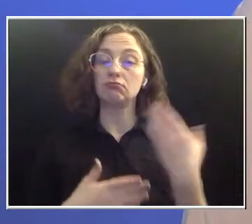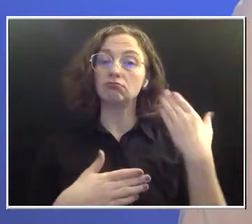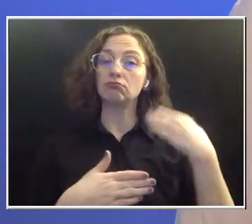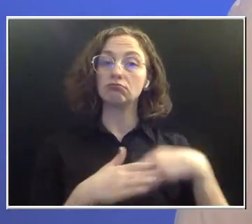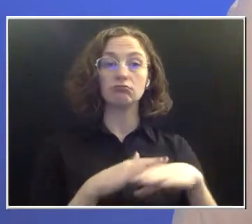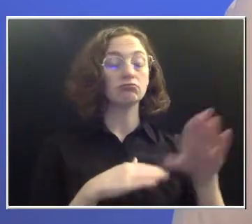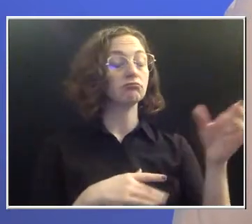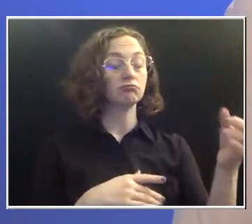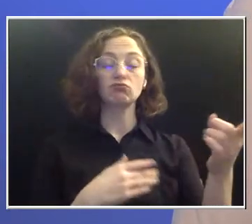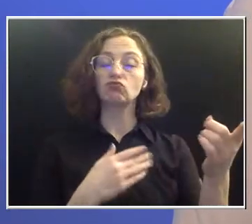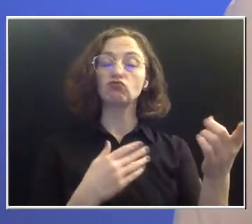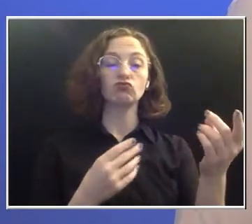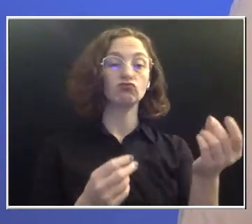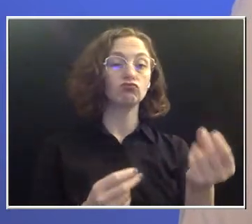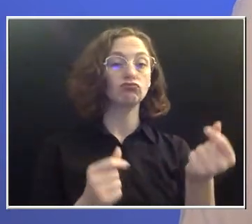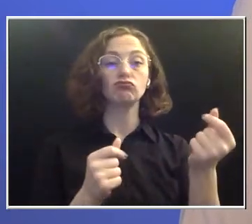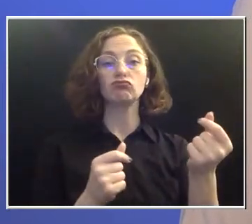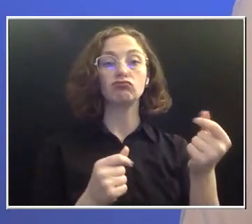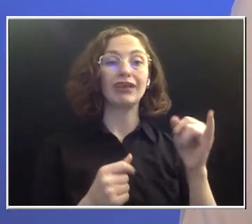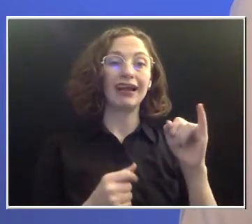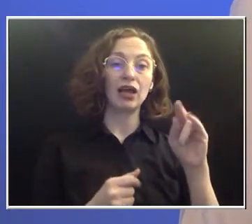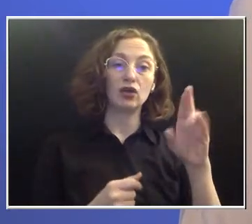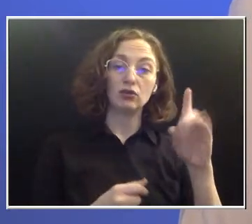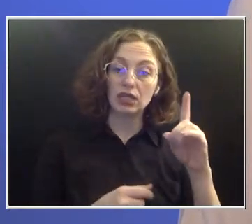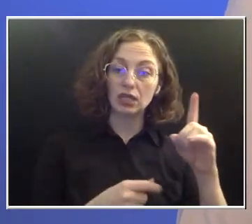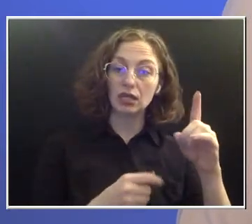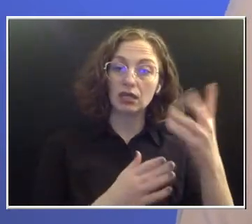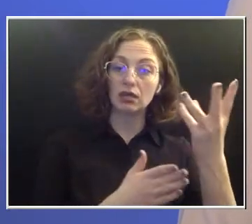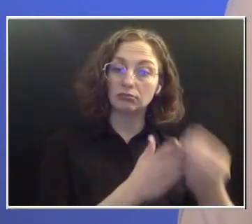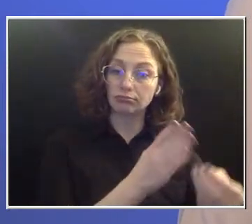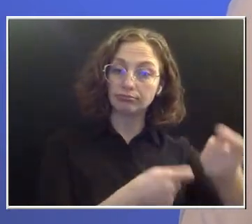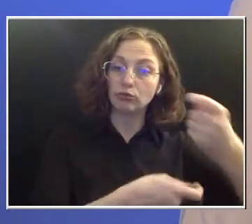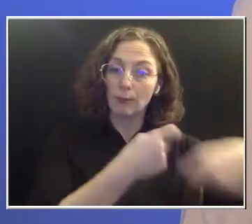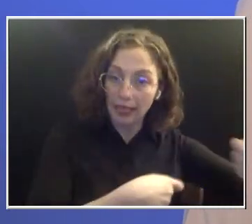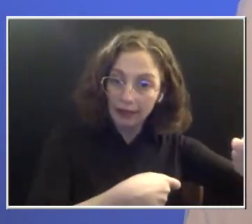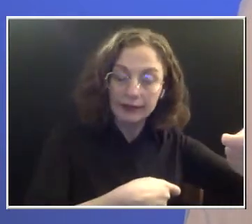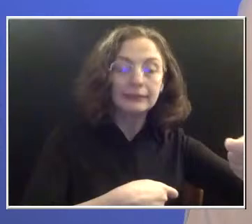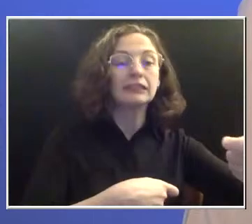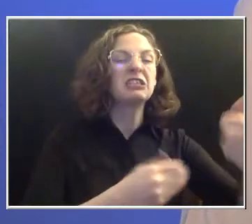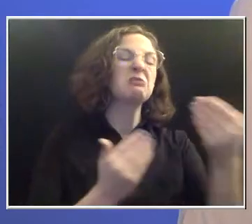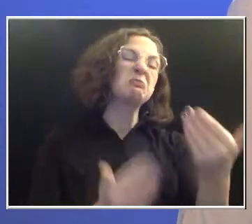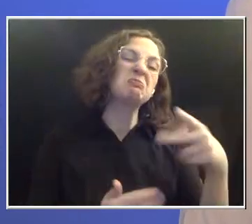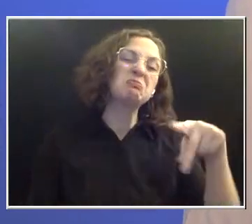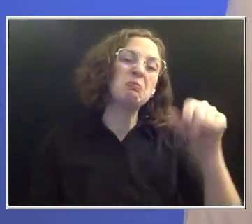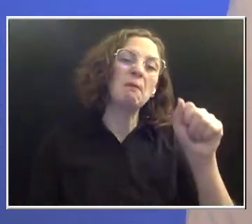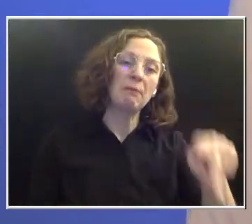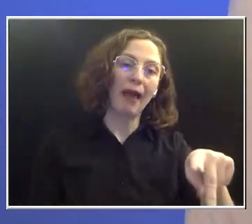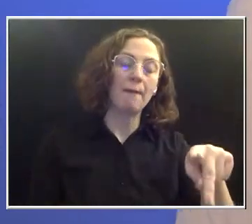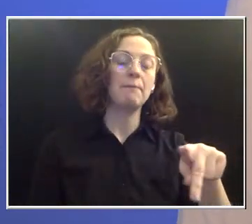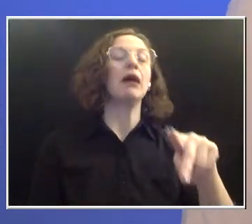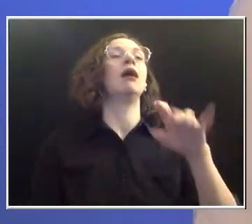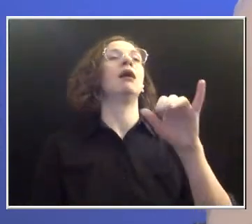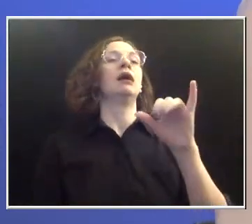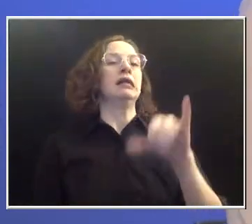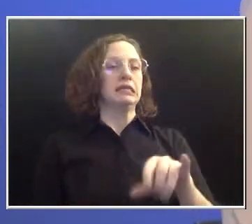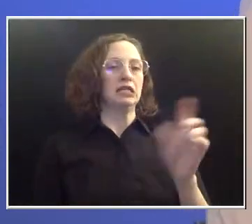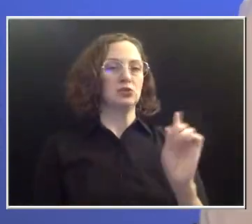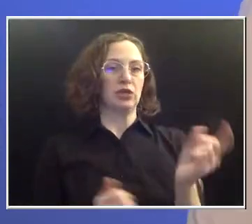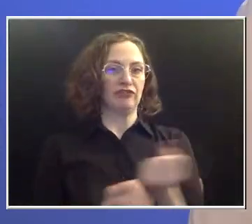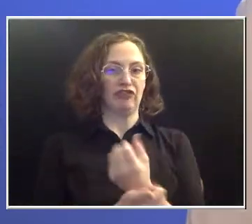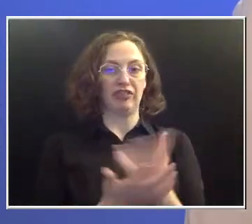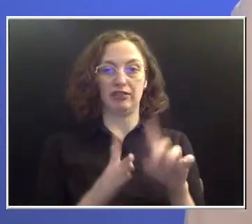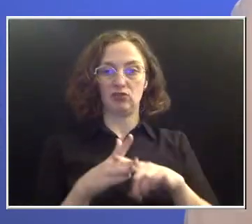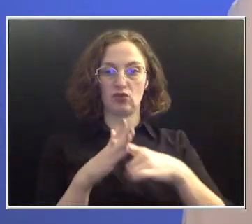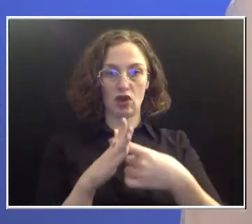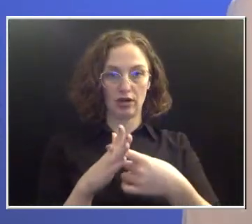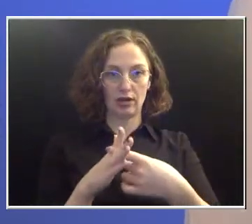it. She went ahead and did a pap, and that was kind of the start of all of it. She said that everything from the naked eye